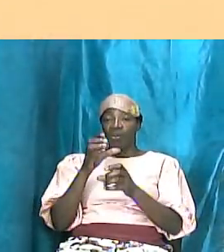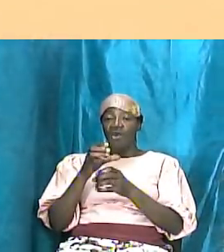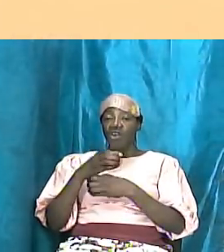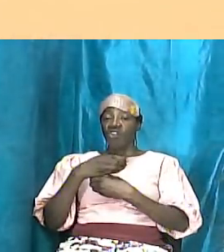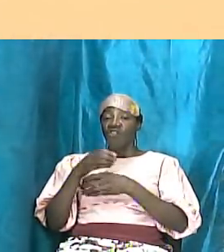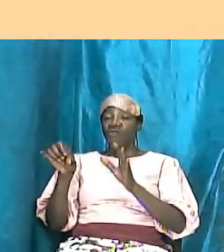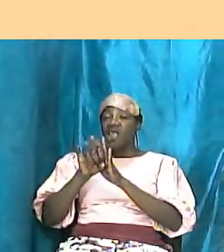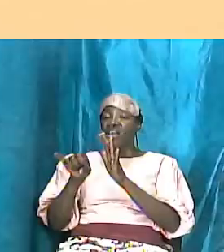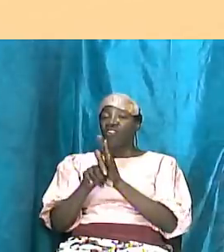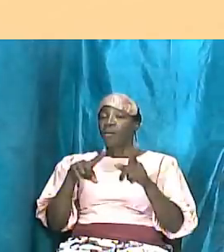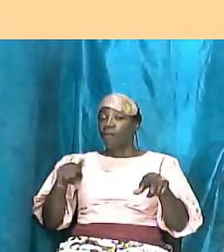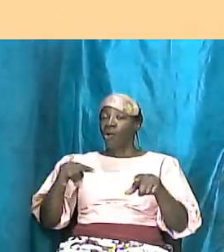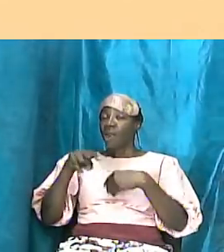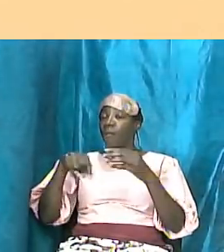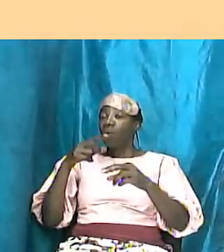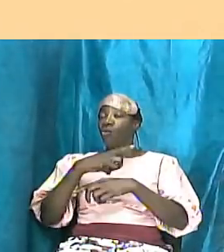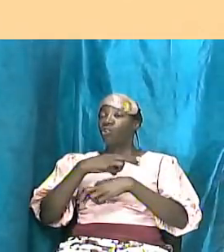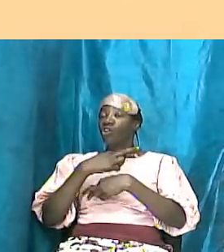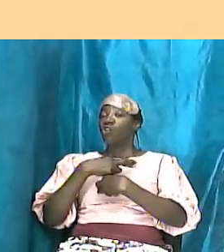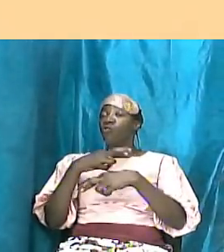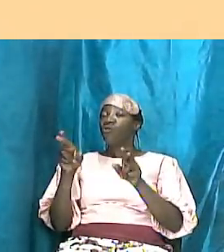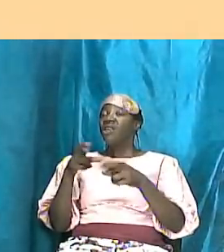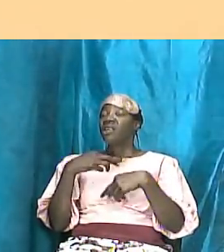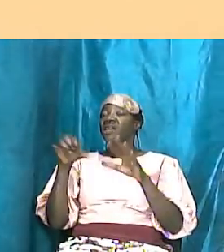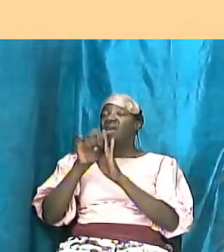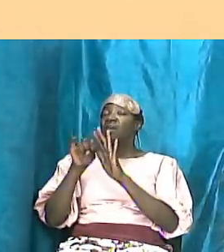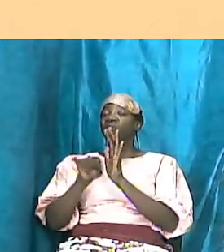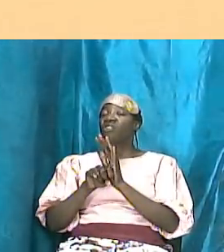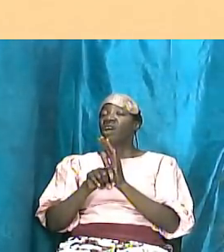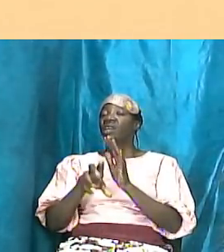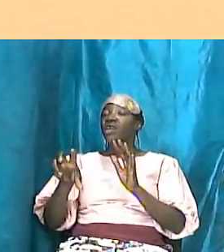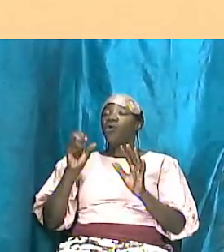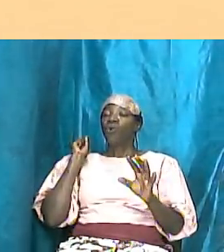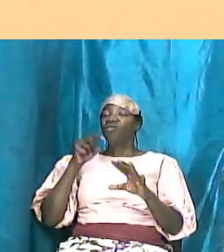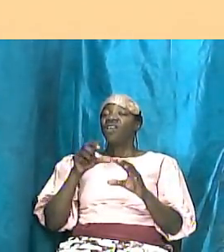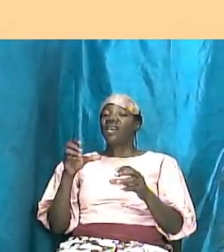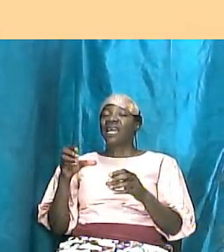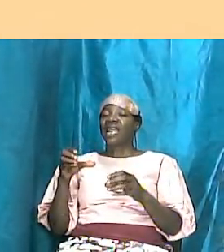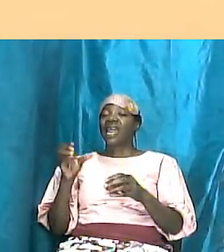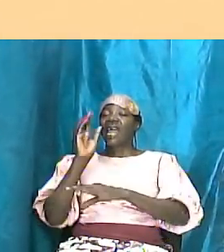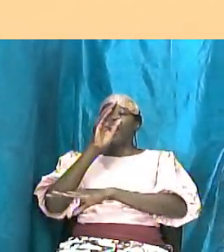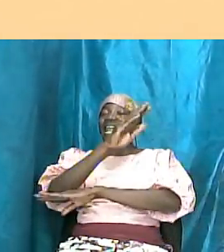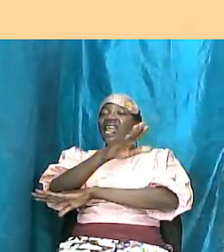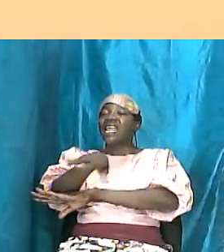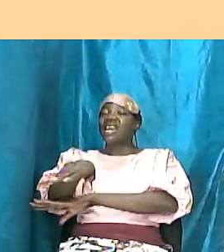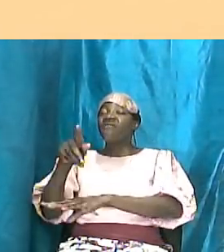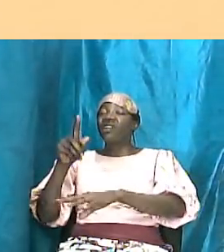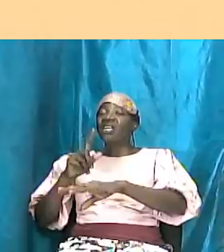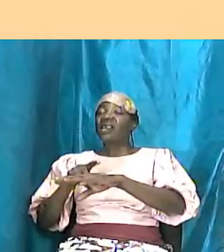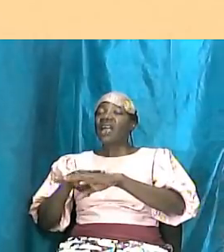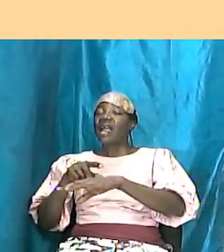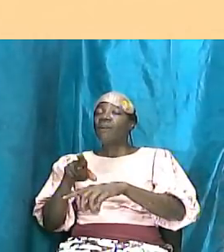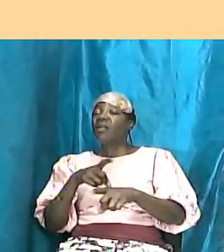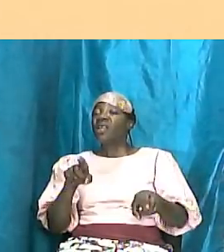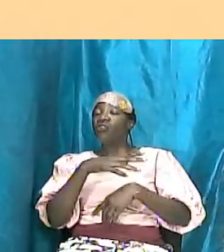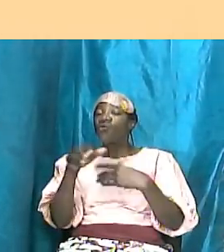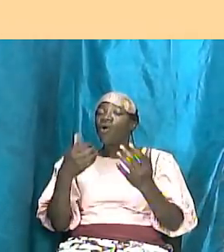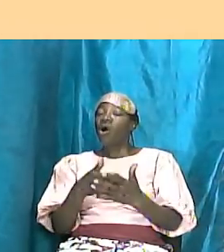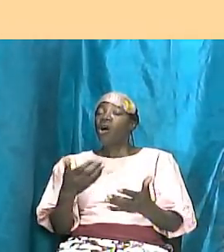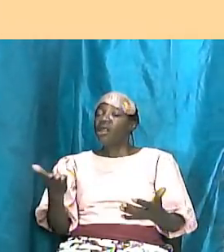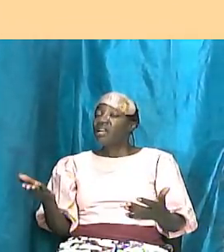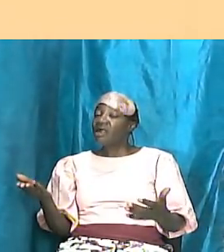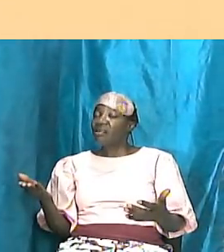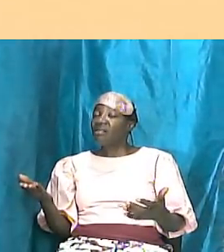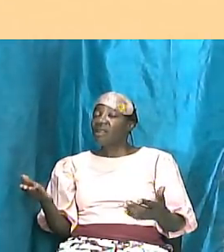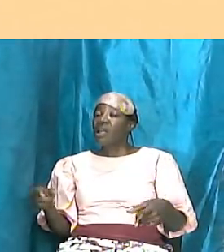about redemption. Notice that it was in the evening time that they were to do all of these things and go into